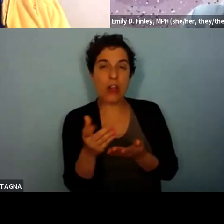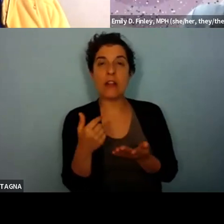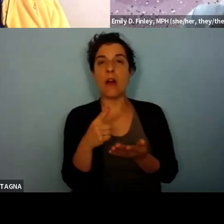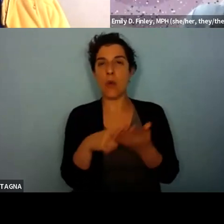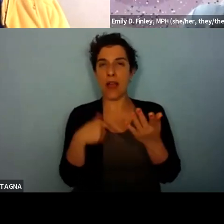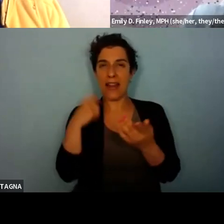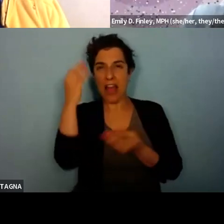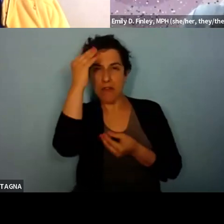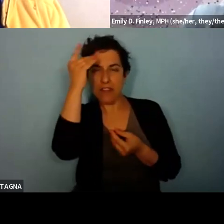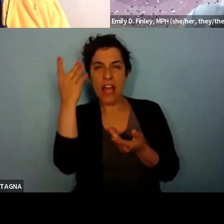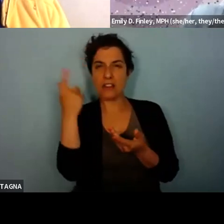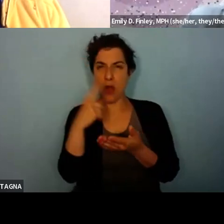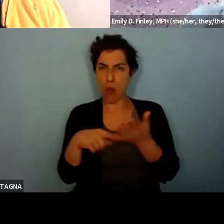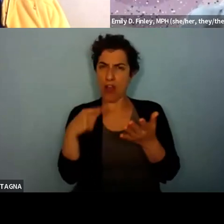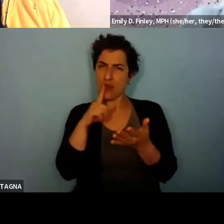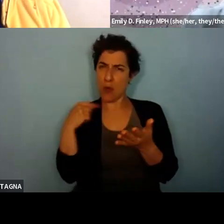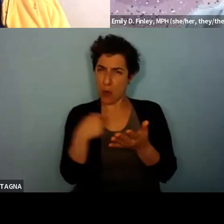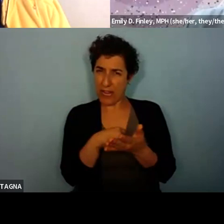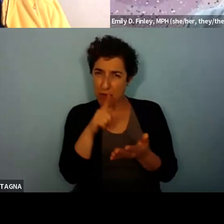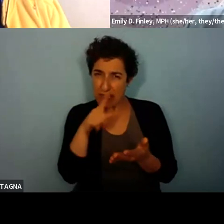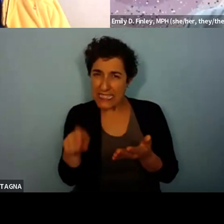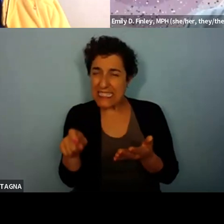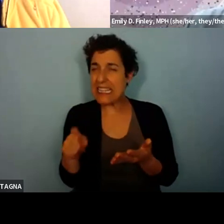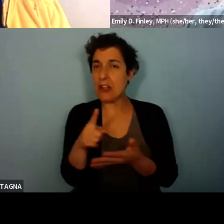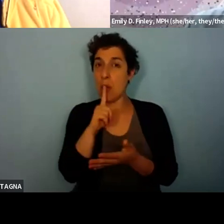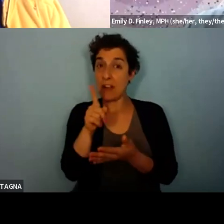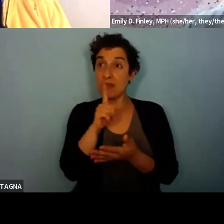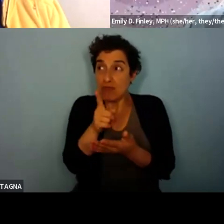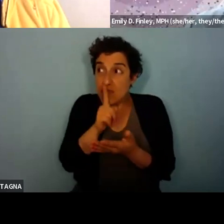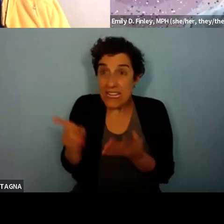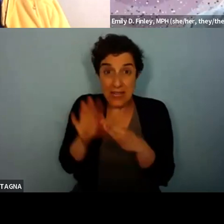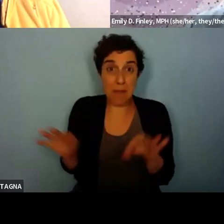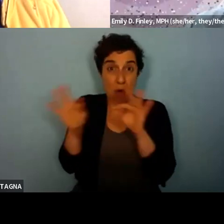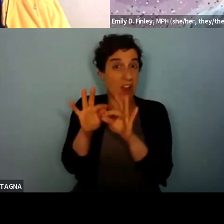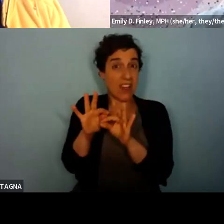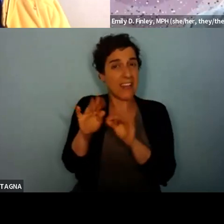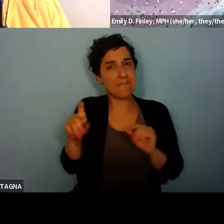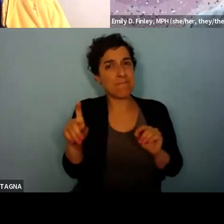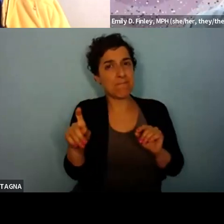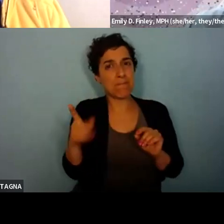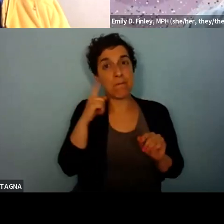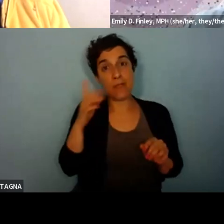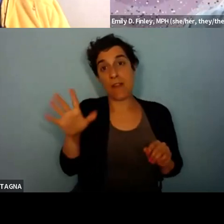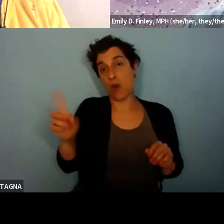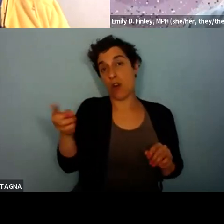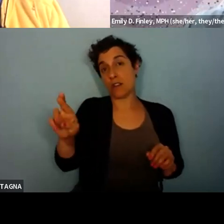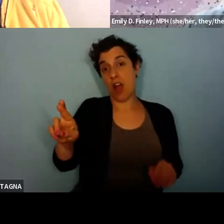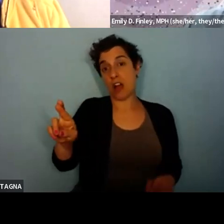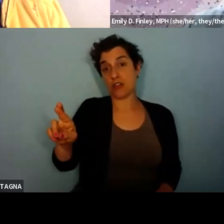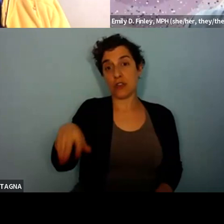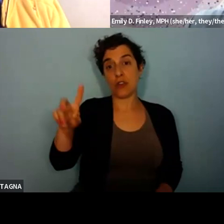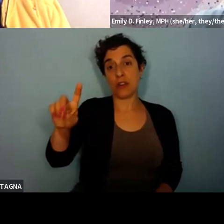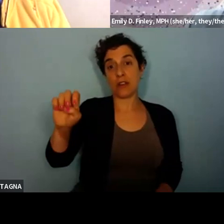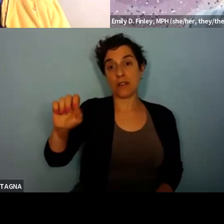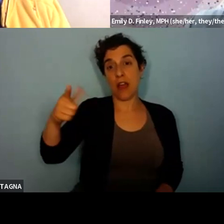on of like, what do we really need? What is really important? To Dr. Delgado Rendon's point, like